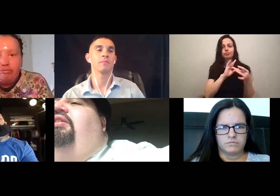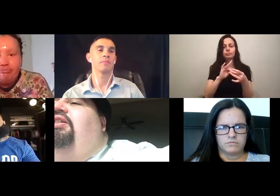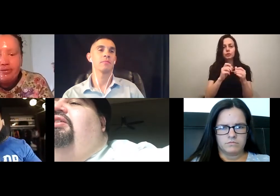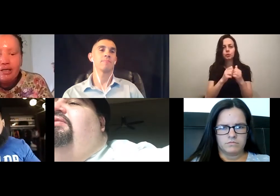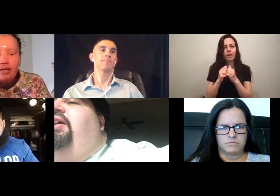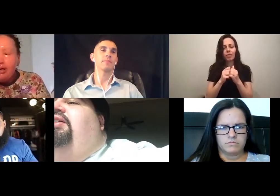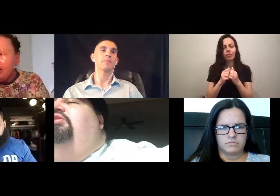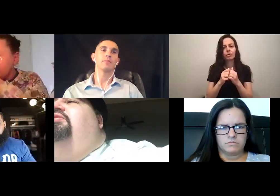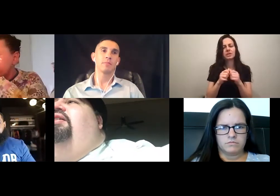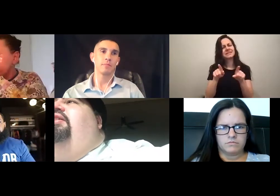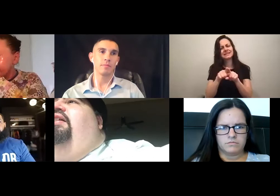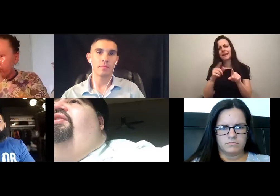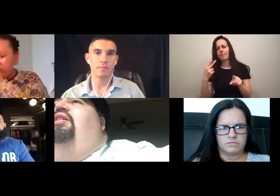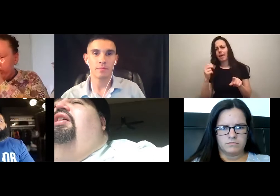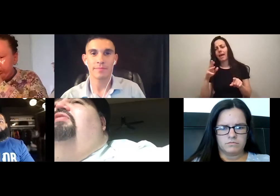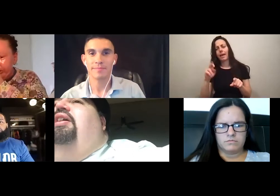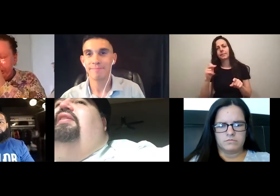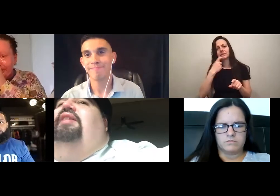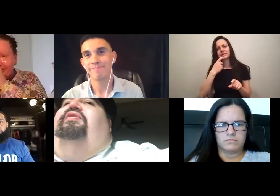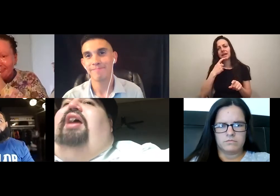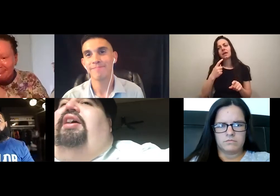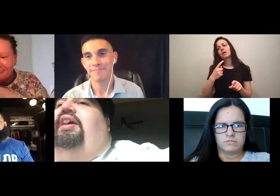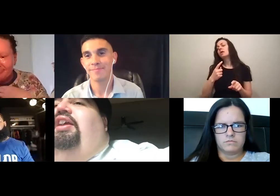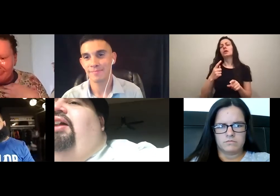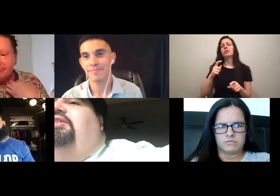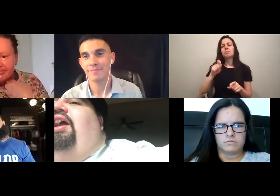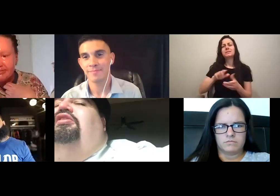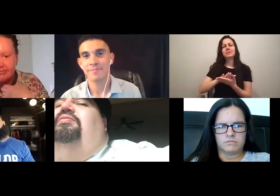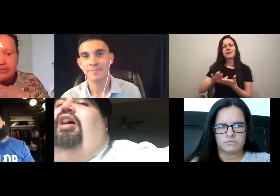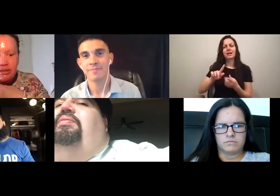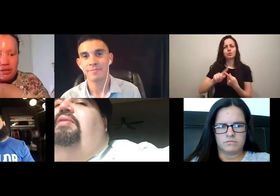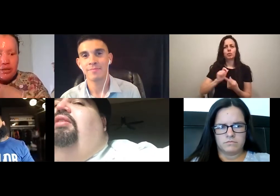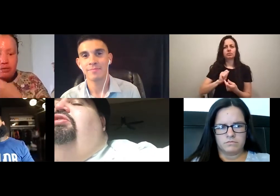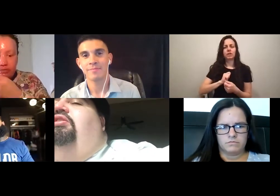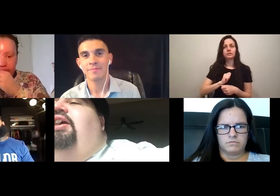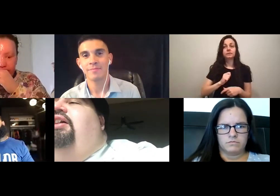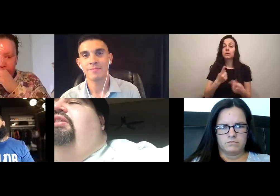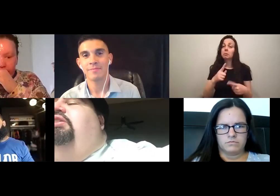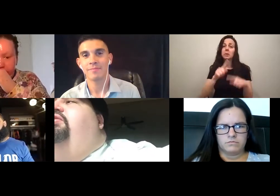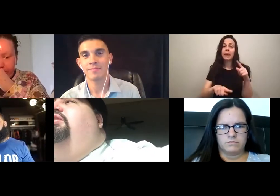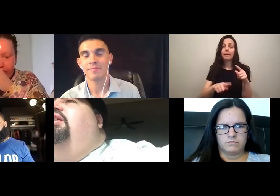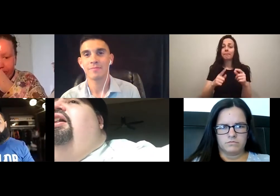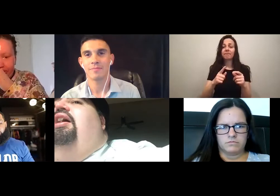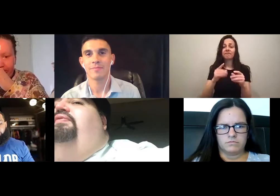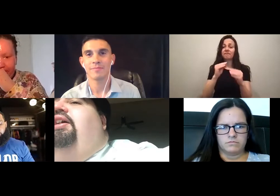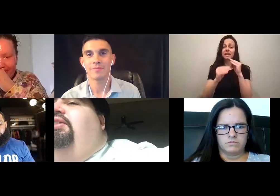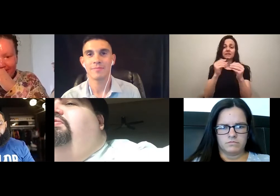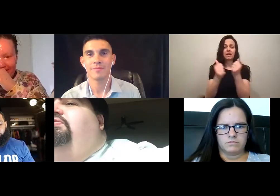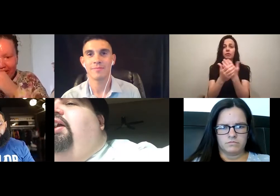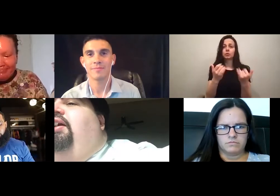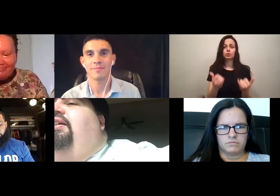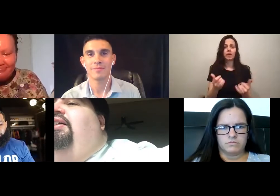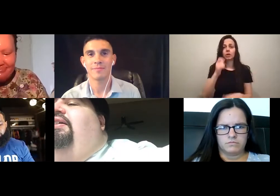said earlier, be good to ourselves. Recognize we're not going to get it right today or tomorrow, but we can surely get closer. If we